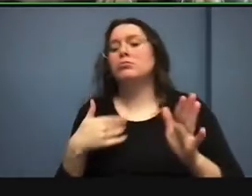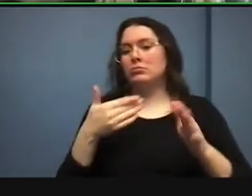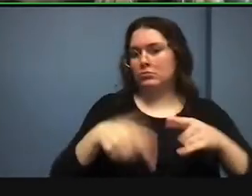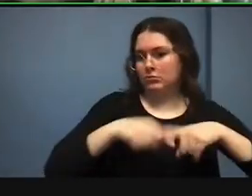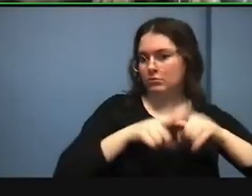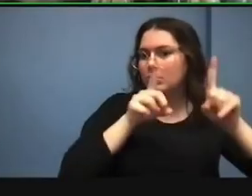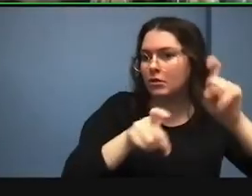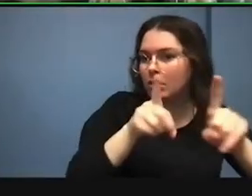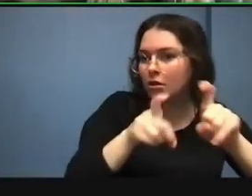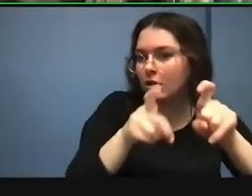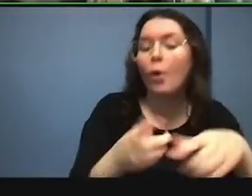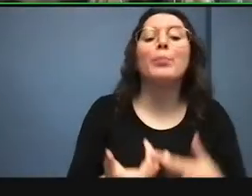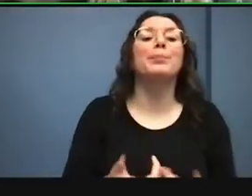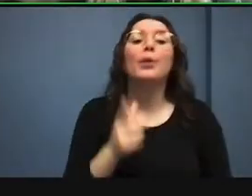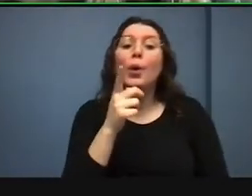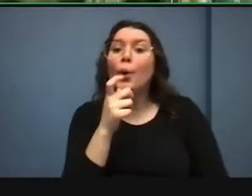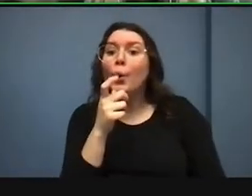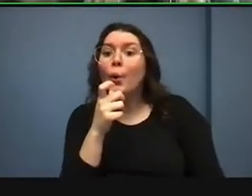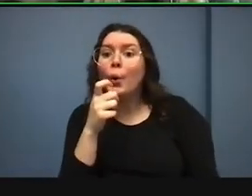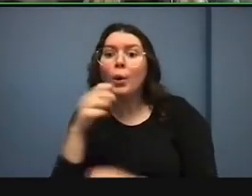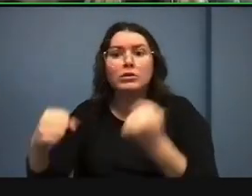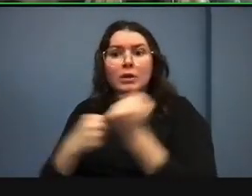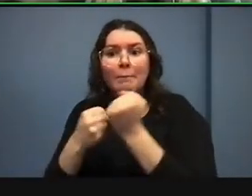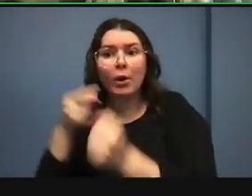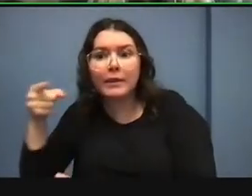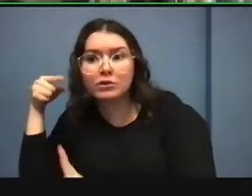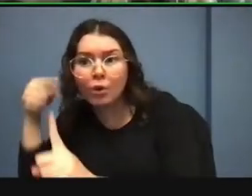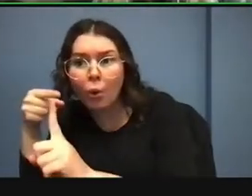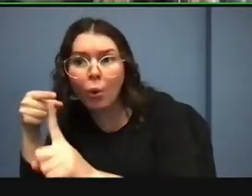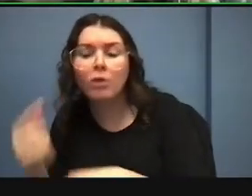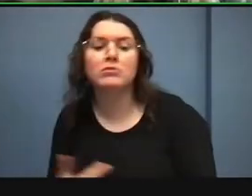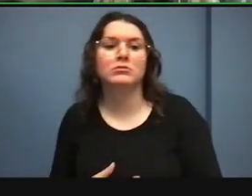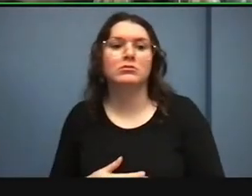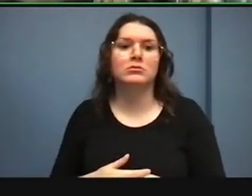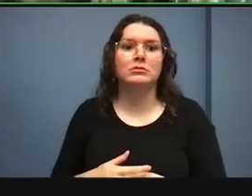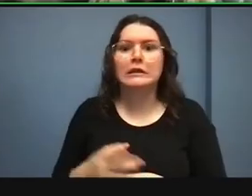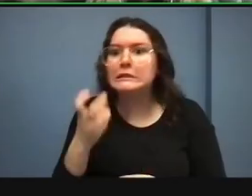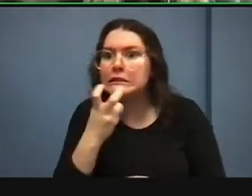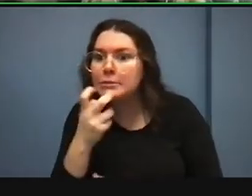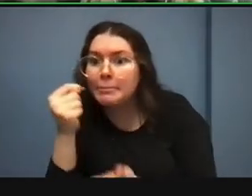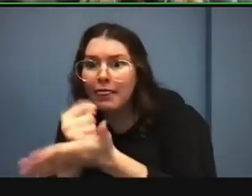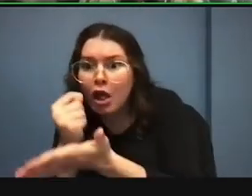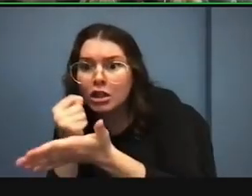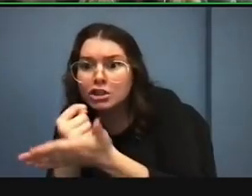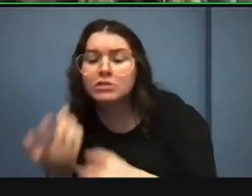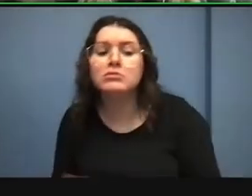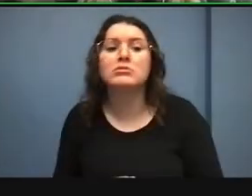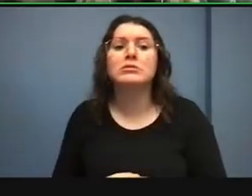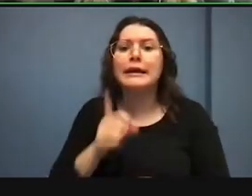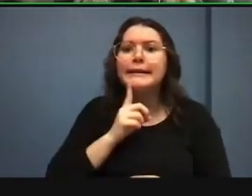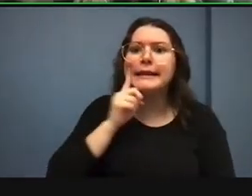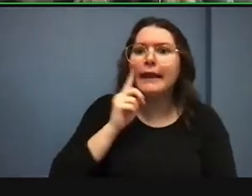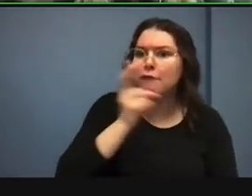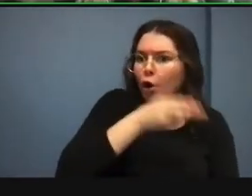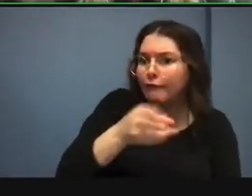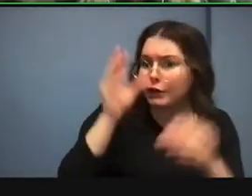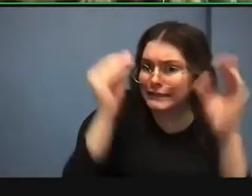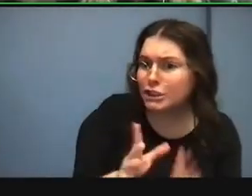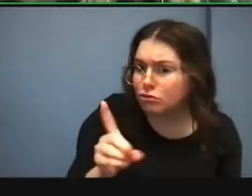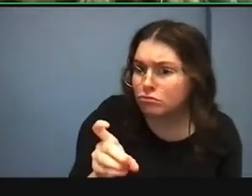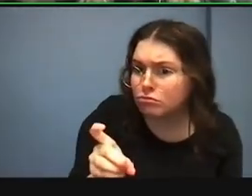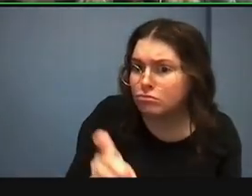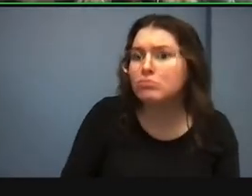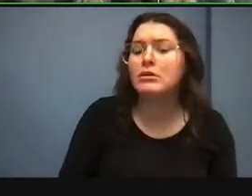say, who is supporting this goal? Is it the speech pathologist? Is it the deaf and hard of hearing teacher?